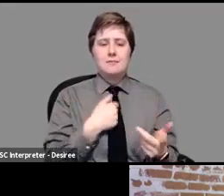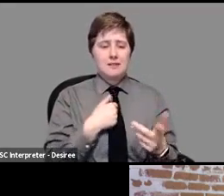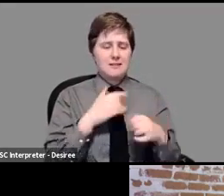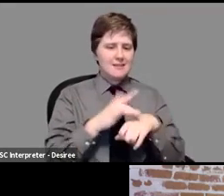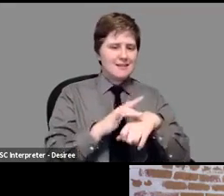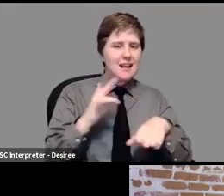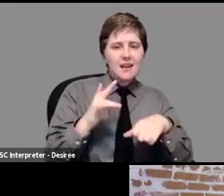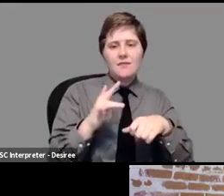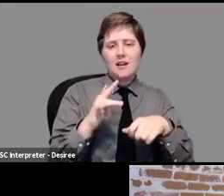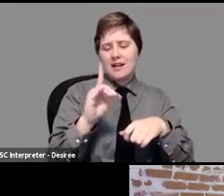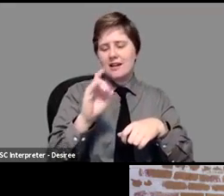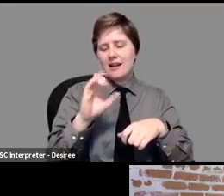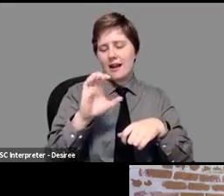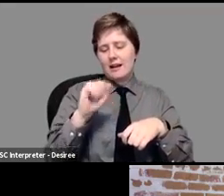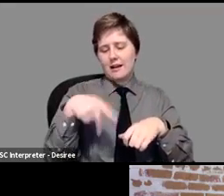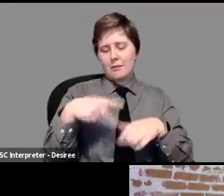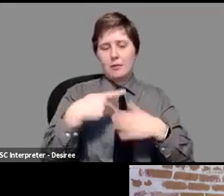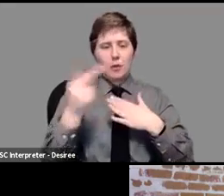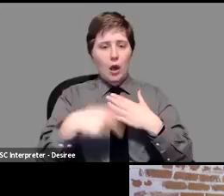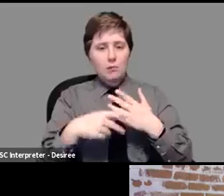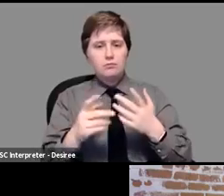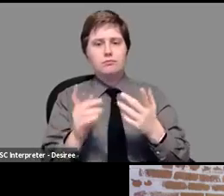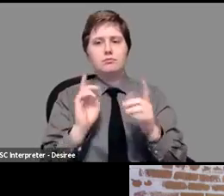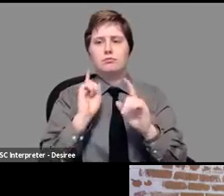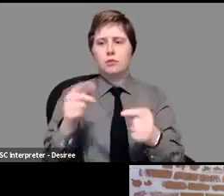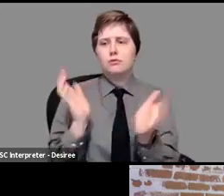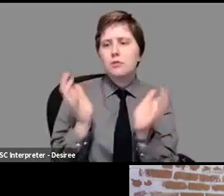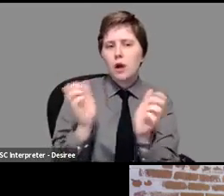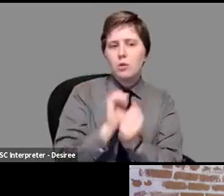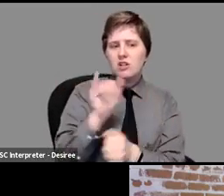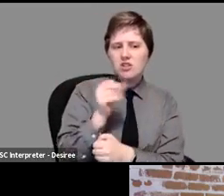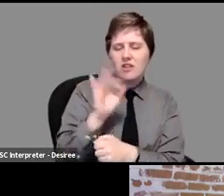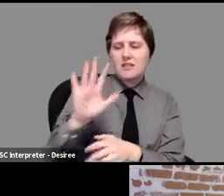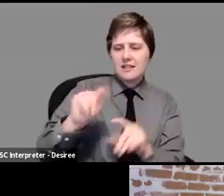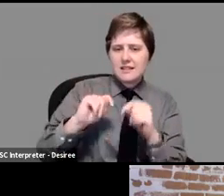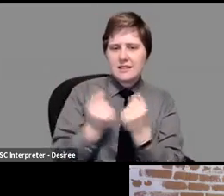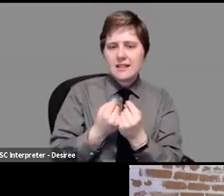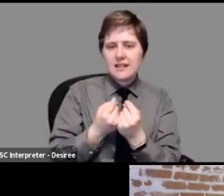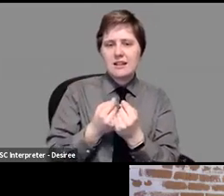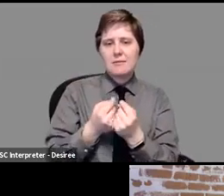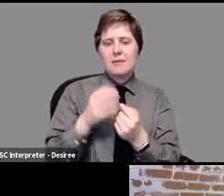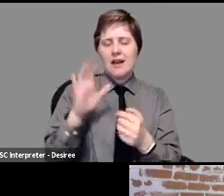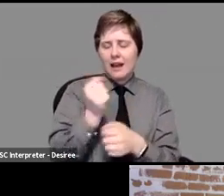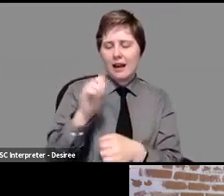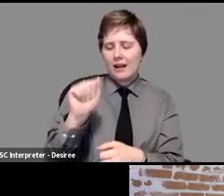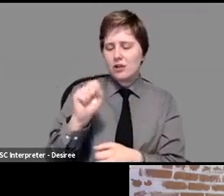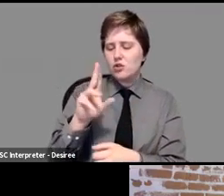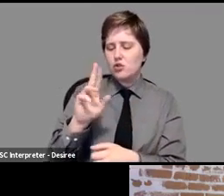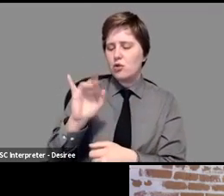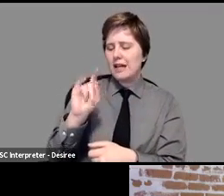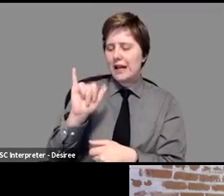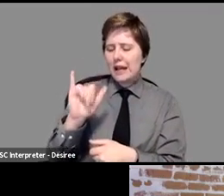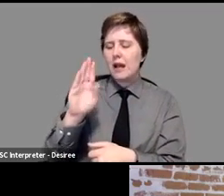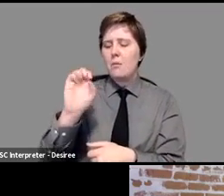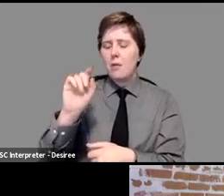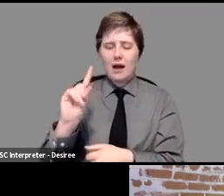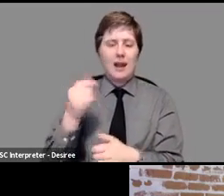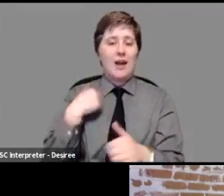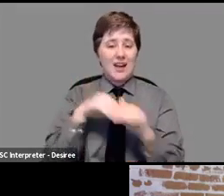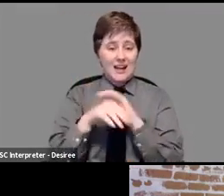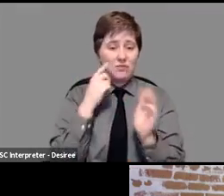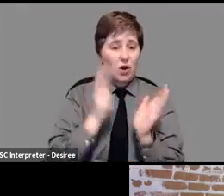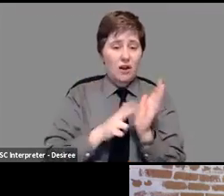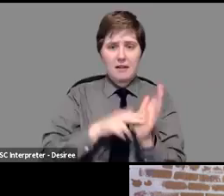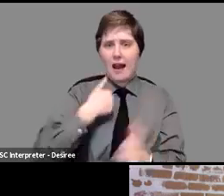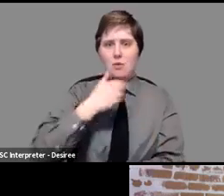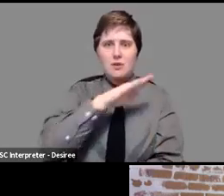advantage of the DCAP program, go down and talk to Jeff's team and get the surety bond, have access to contracts that I wouldn't have even